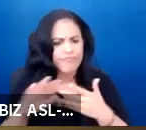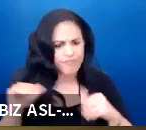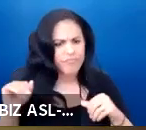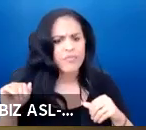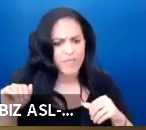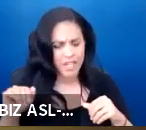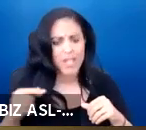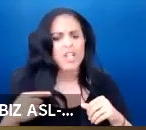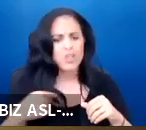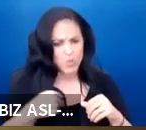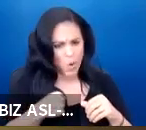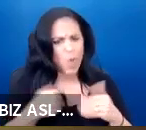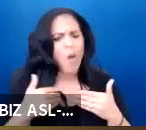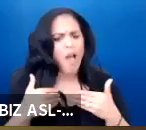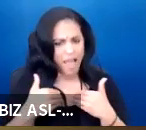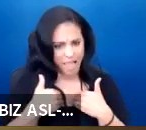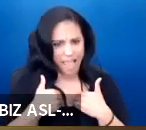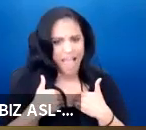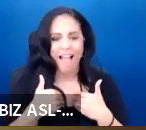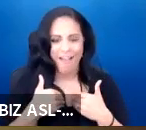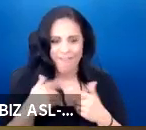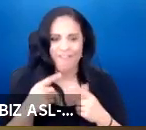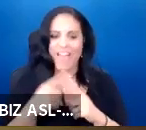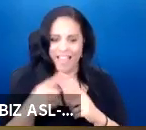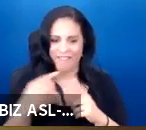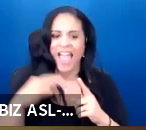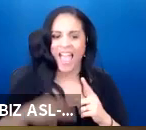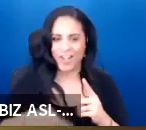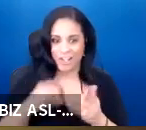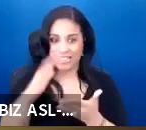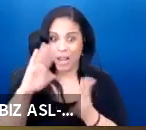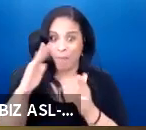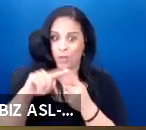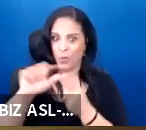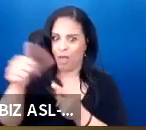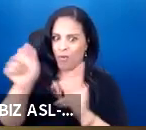So I have an advantage over people I know who live in New York City.